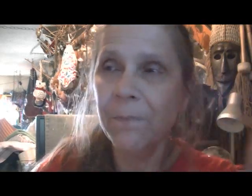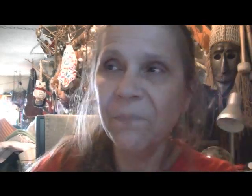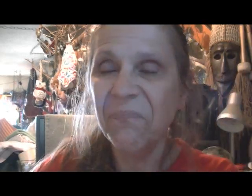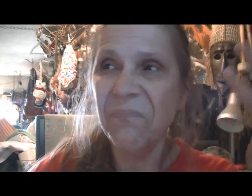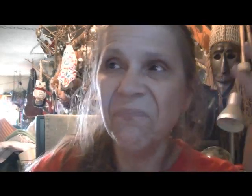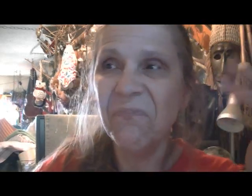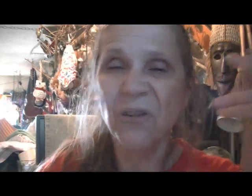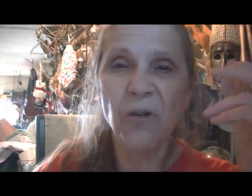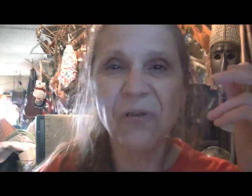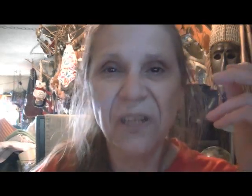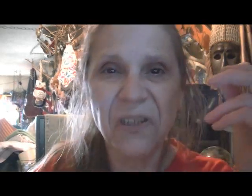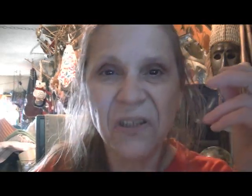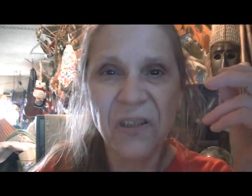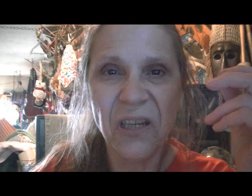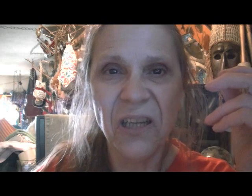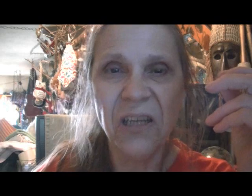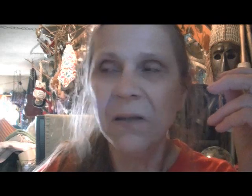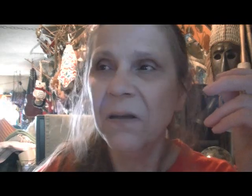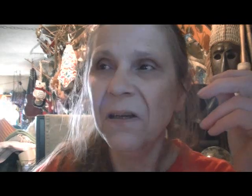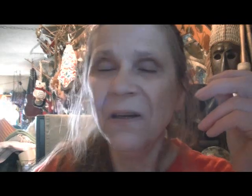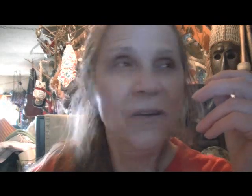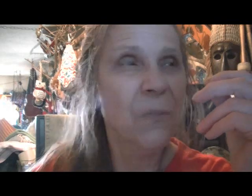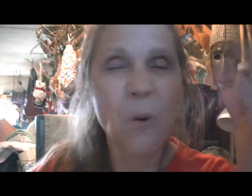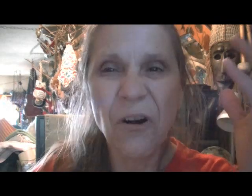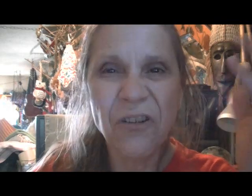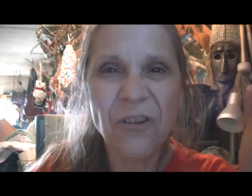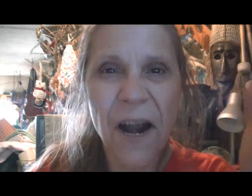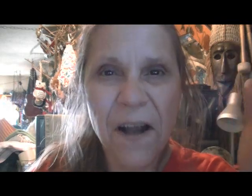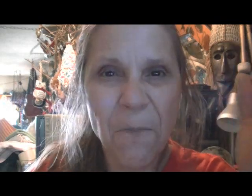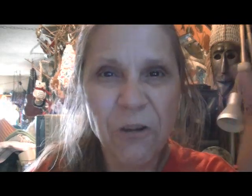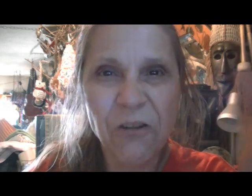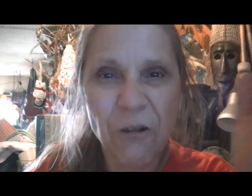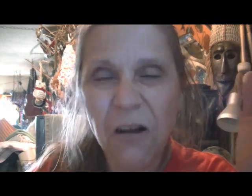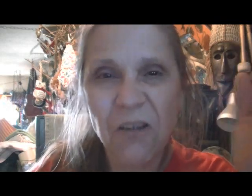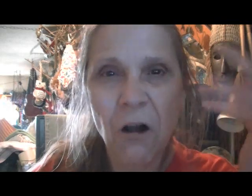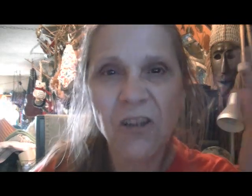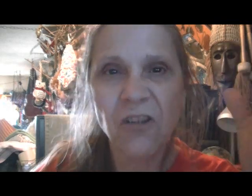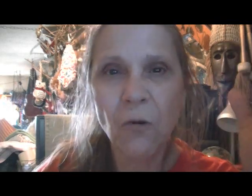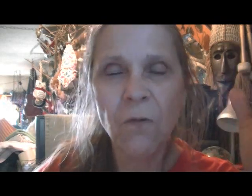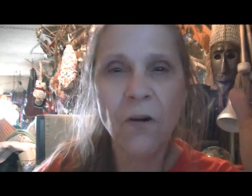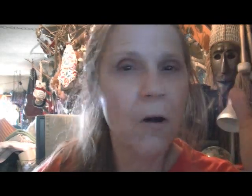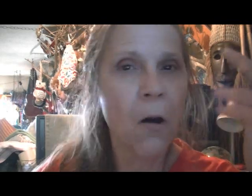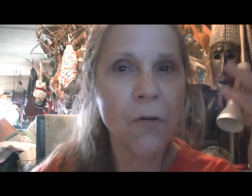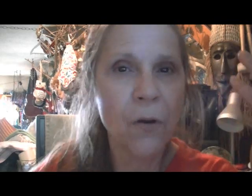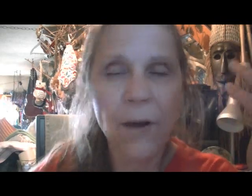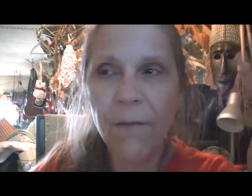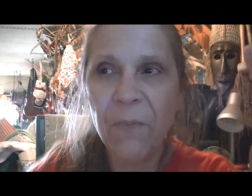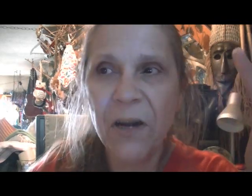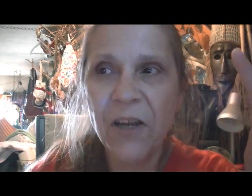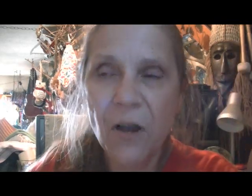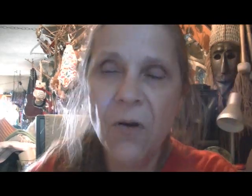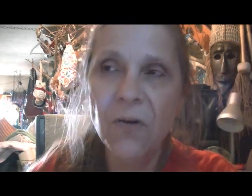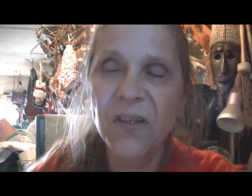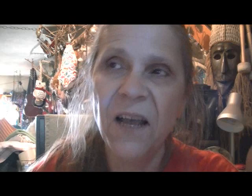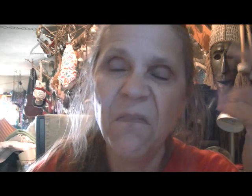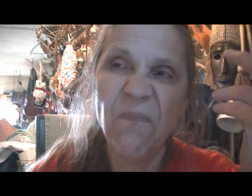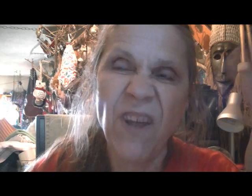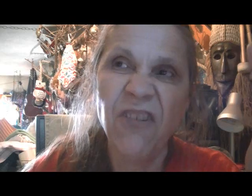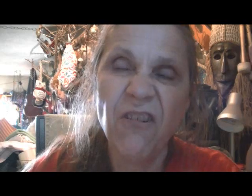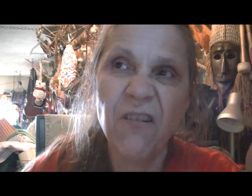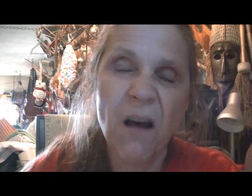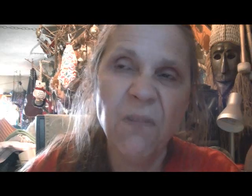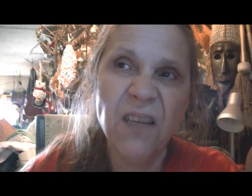of social distancing and the borders dried up with the drugs crossing over, although everybody knows